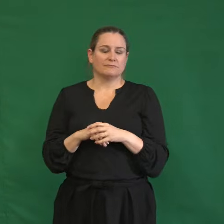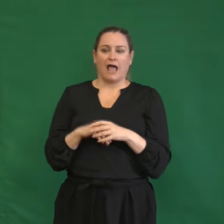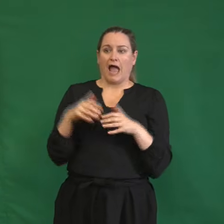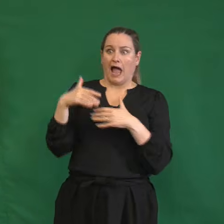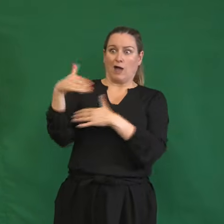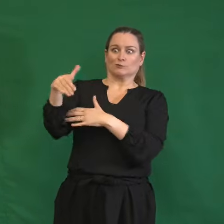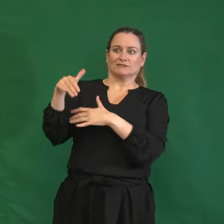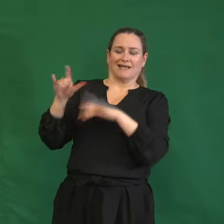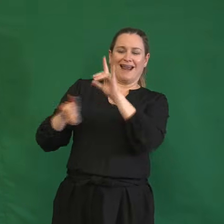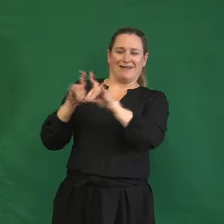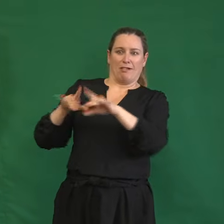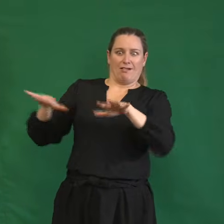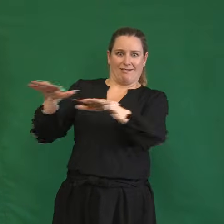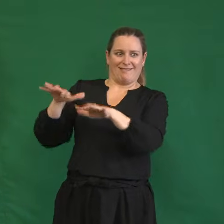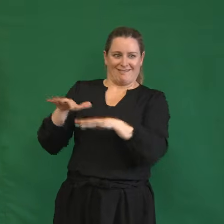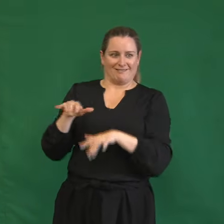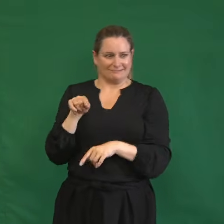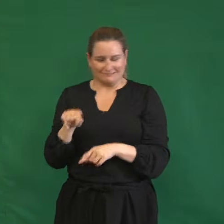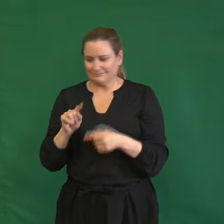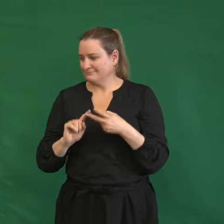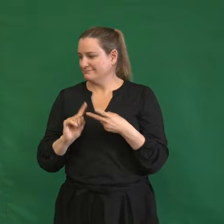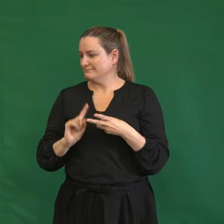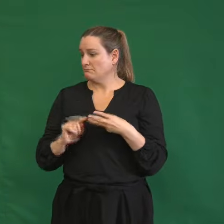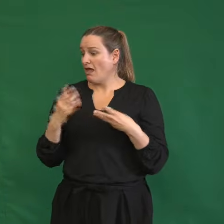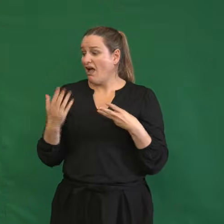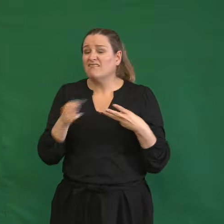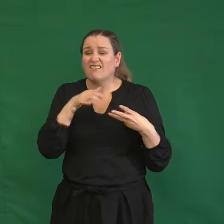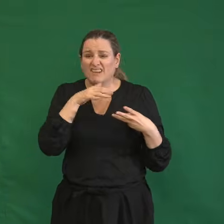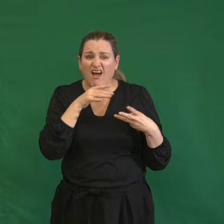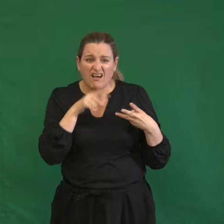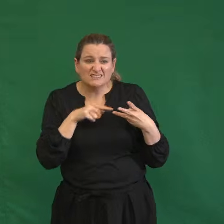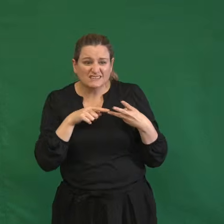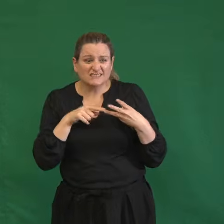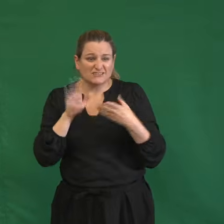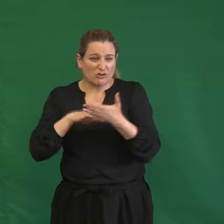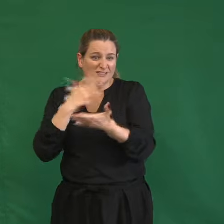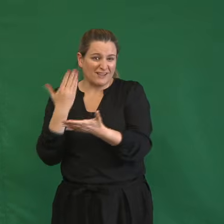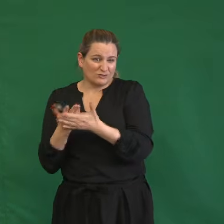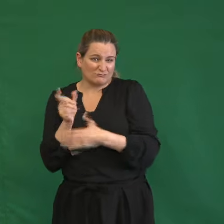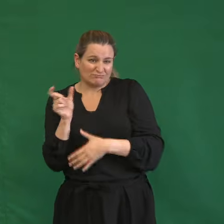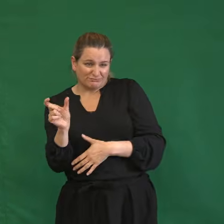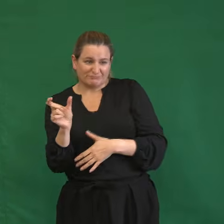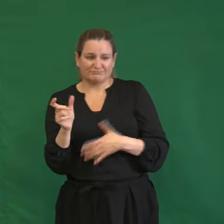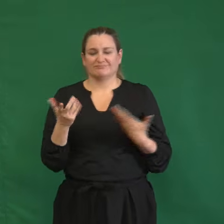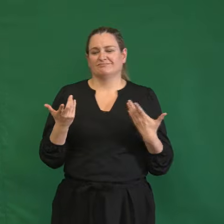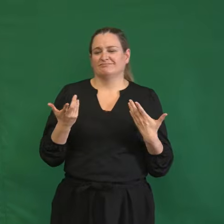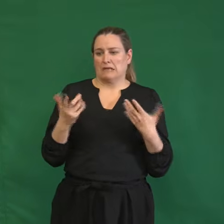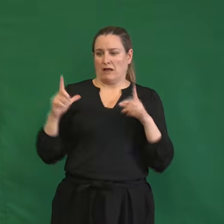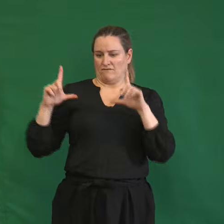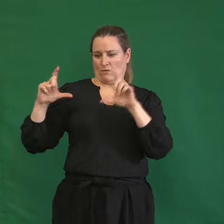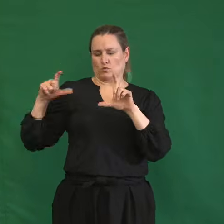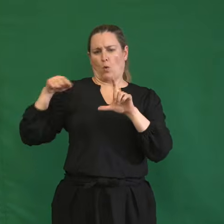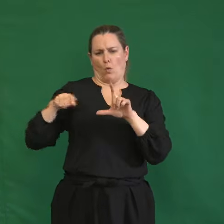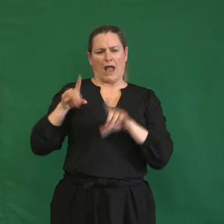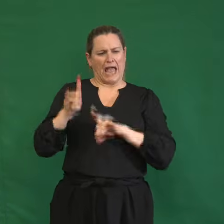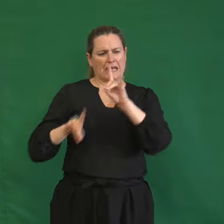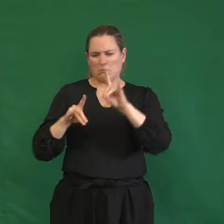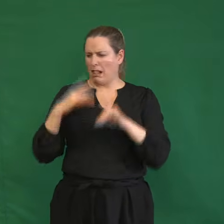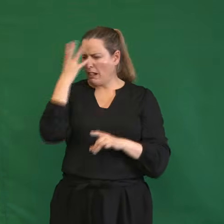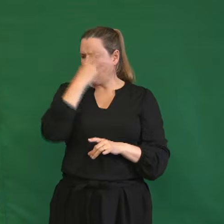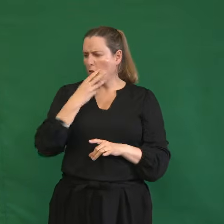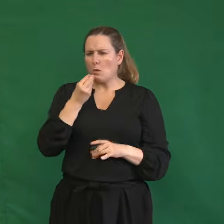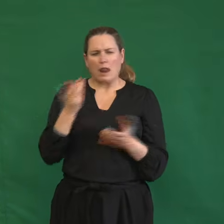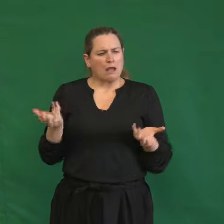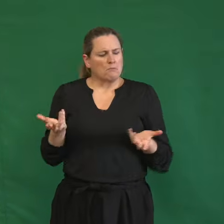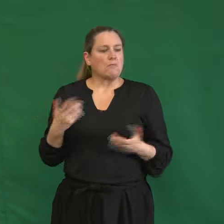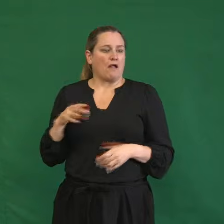link to a poster that has the Afrikaans translation on the poster, an image of the animal, and some additional information. But